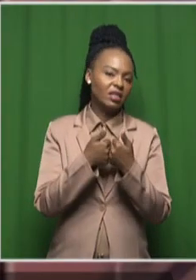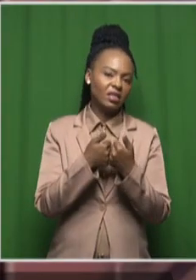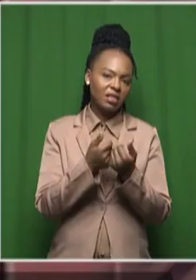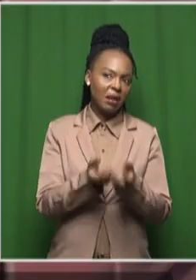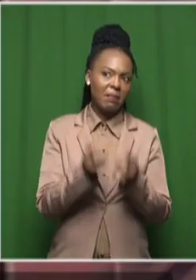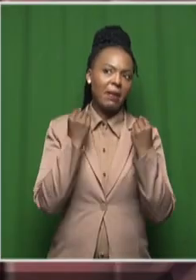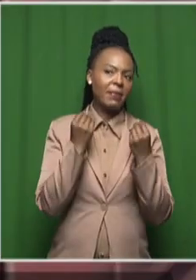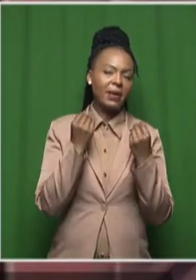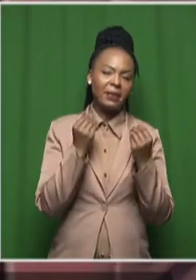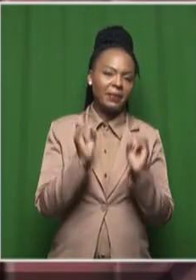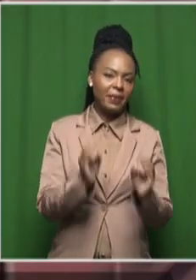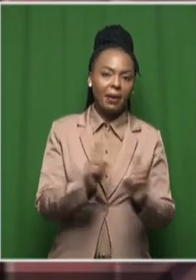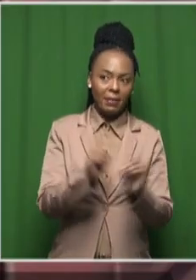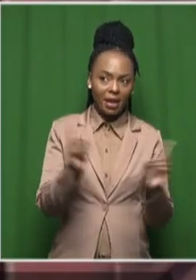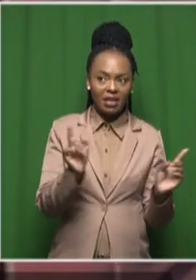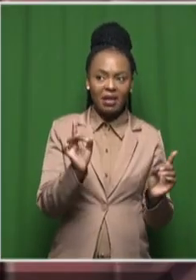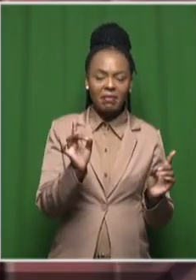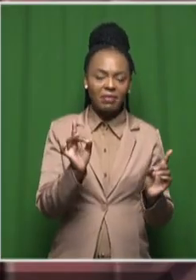challenges come,